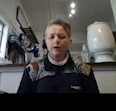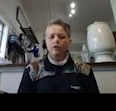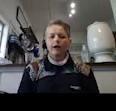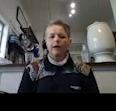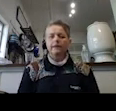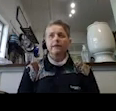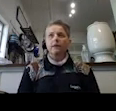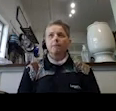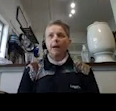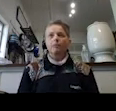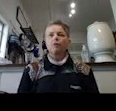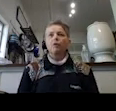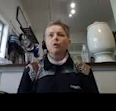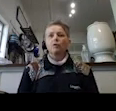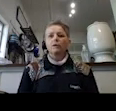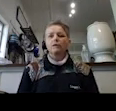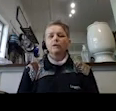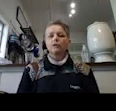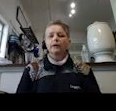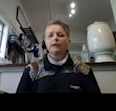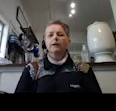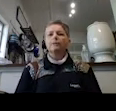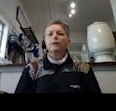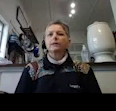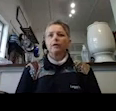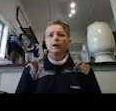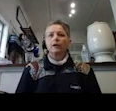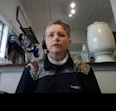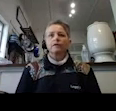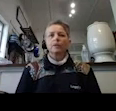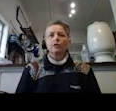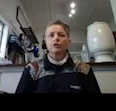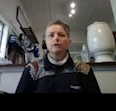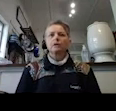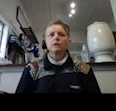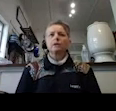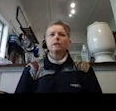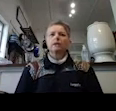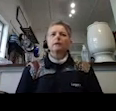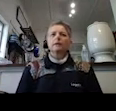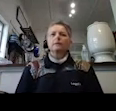to bring your case back before the court sooner, is to file a notice of motion.